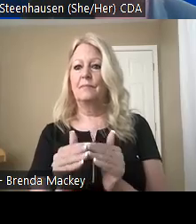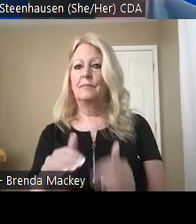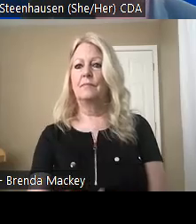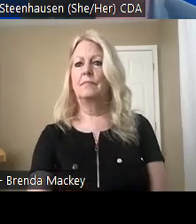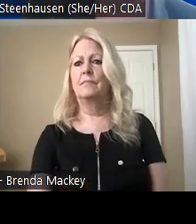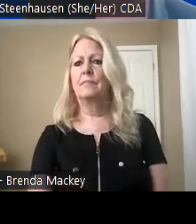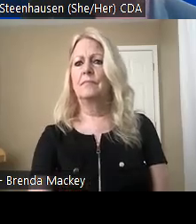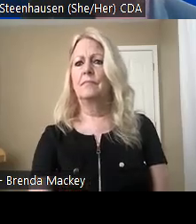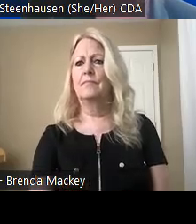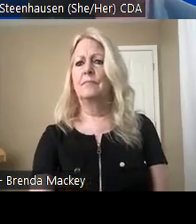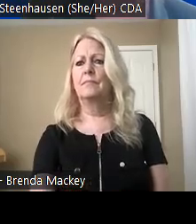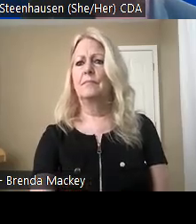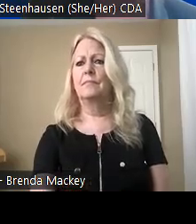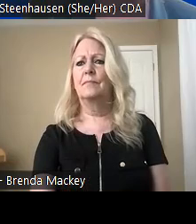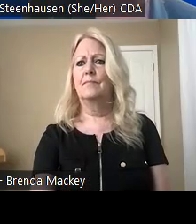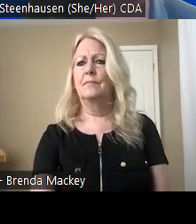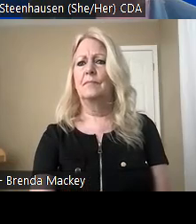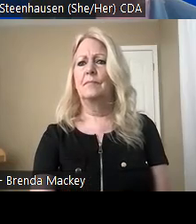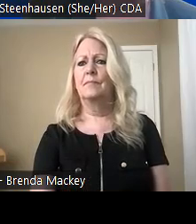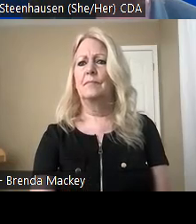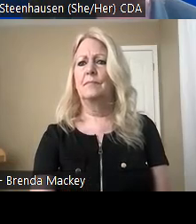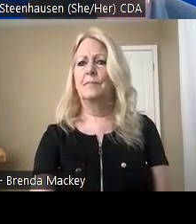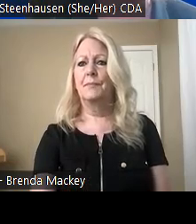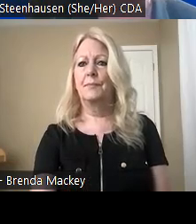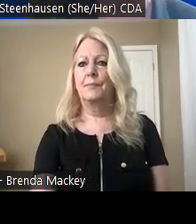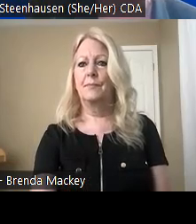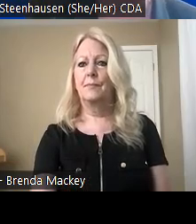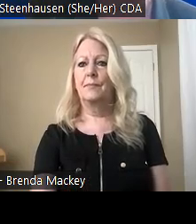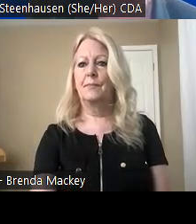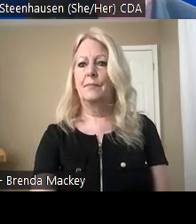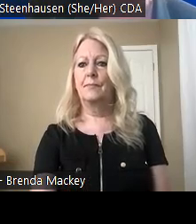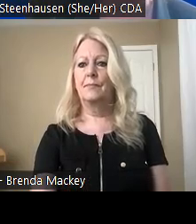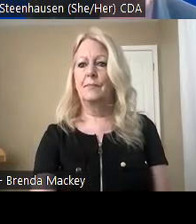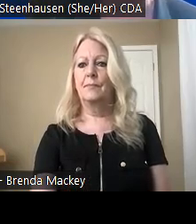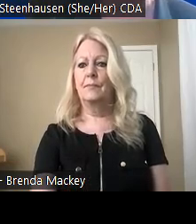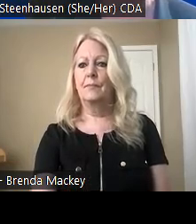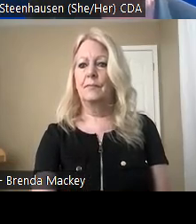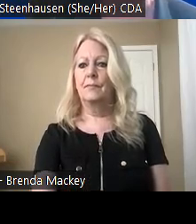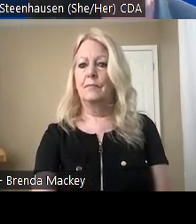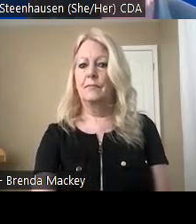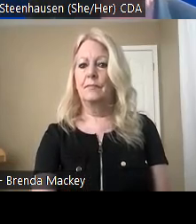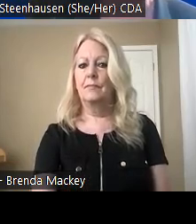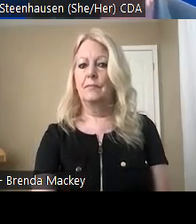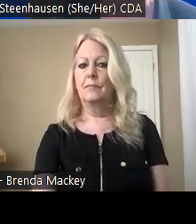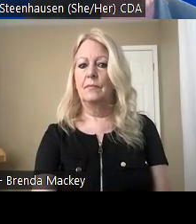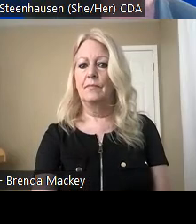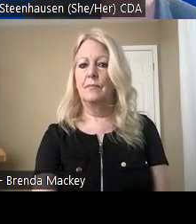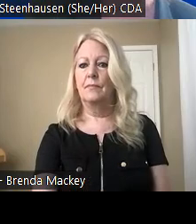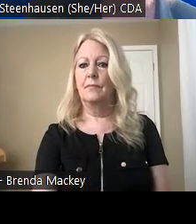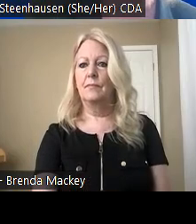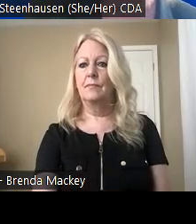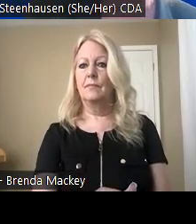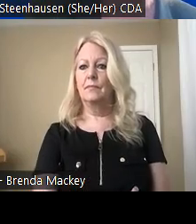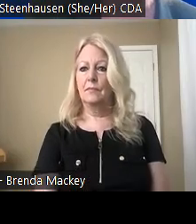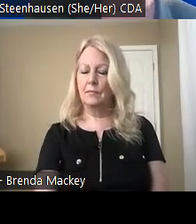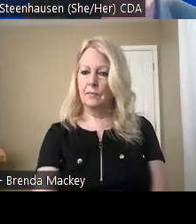aging. So I wanted to just give a little context to our work in long-term services and support system change, all